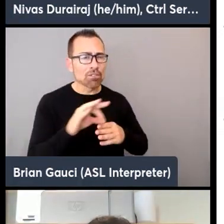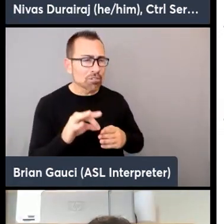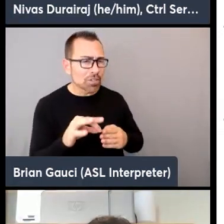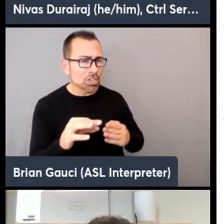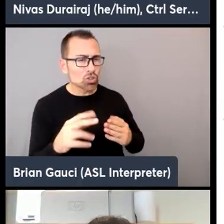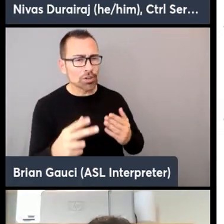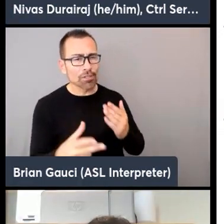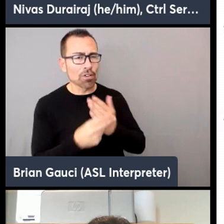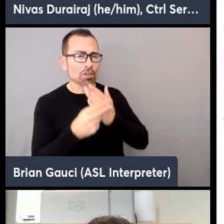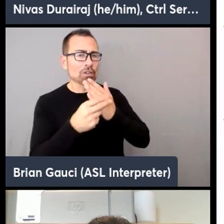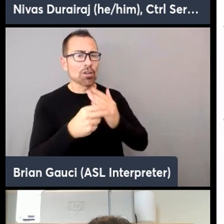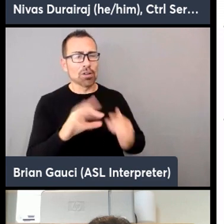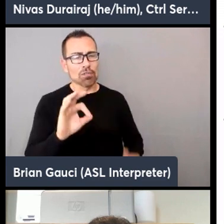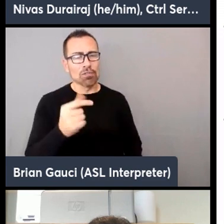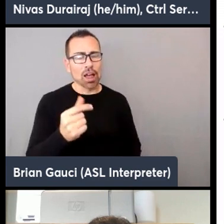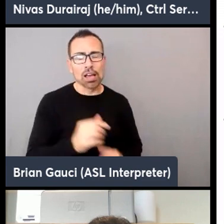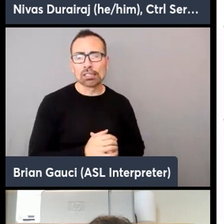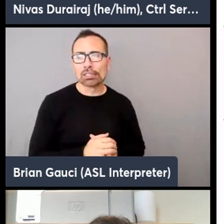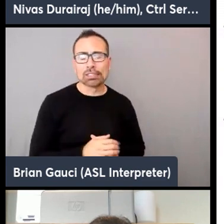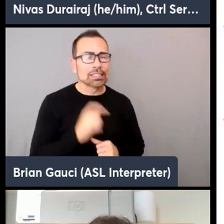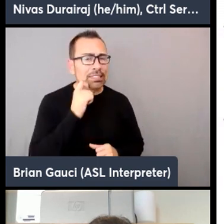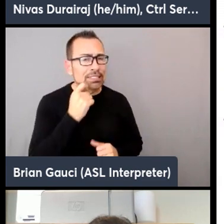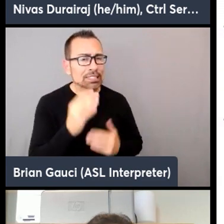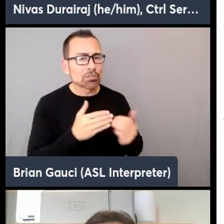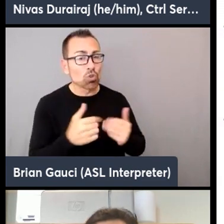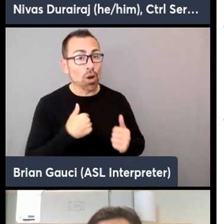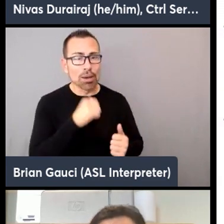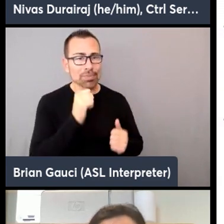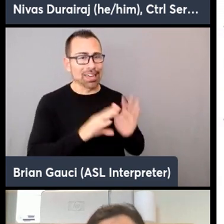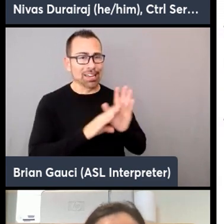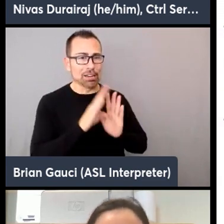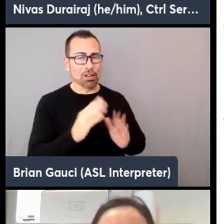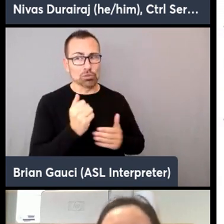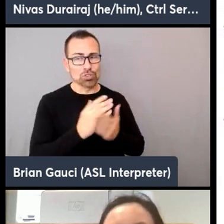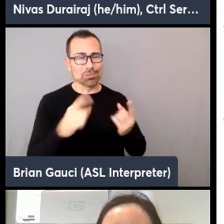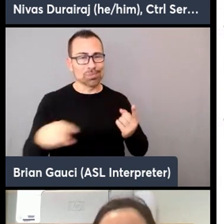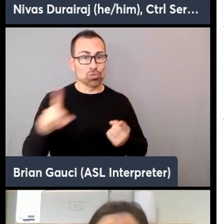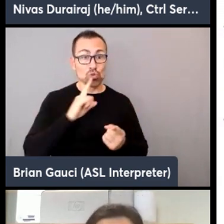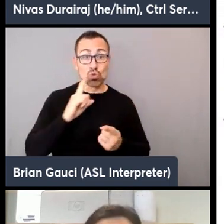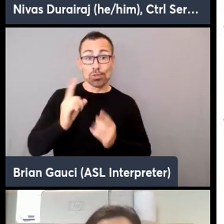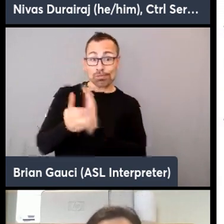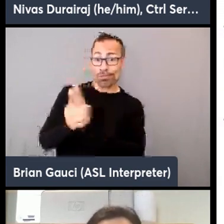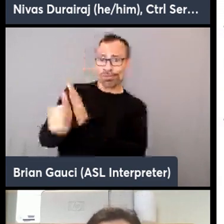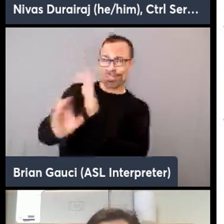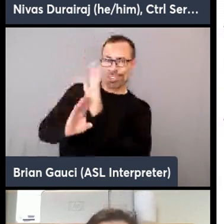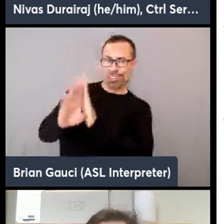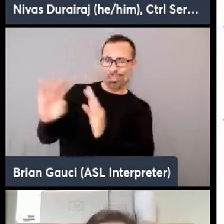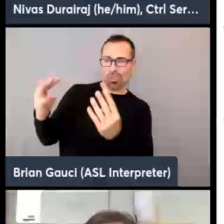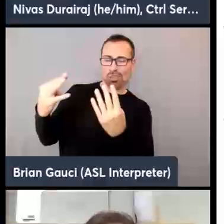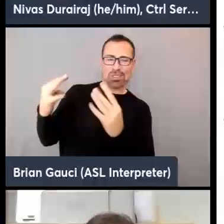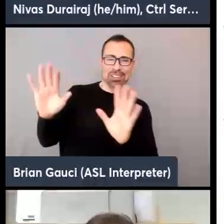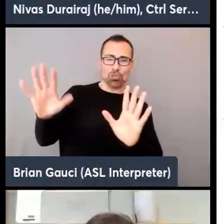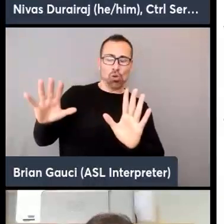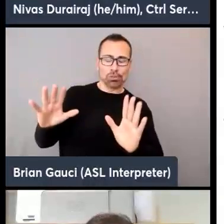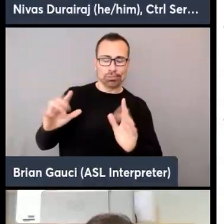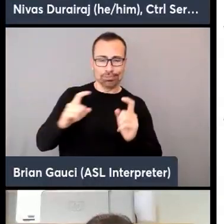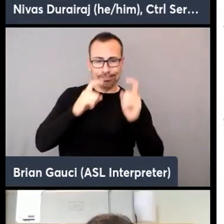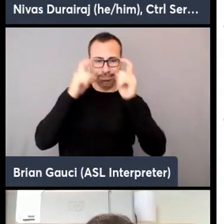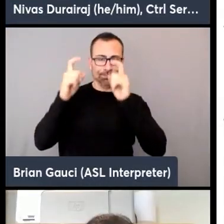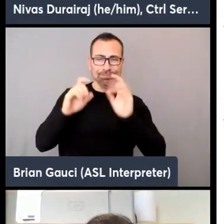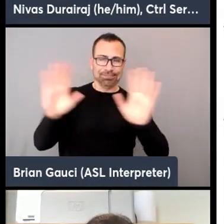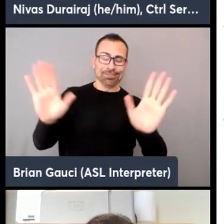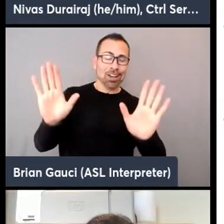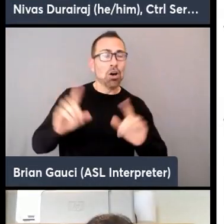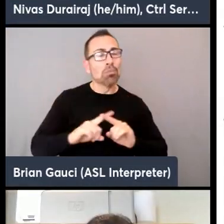not a developer, so some developers out there, if you're watching, don't roll your eyes at me, but it's just neat to see the evolution